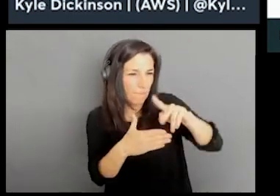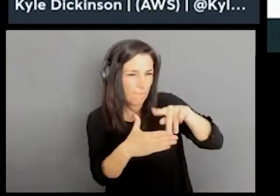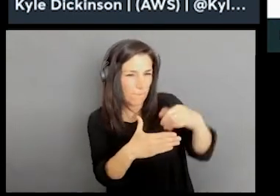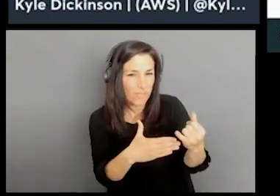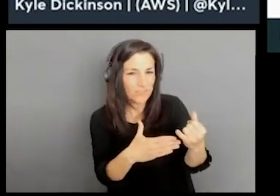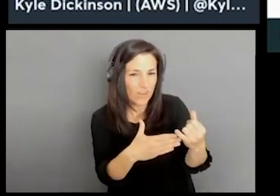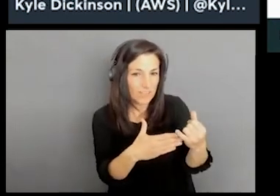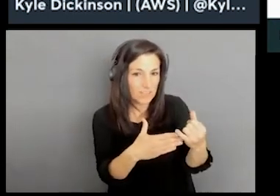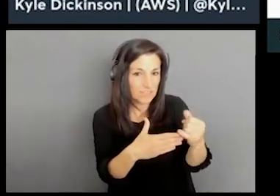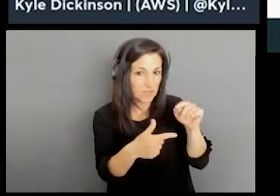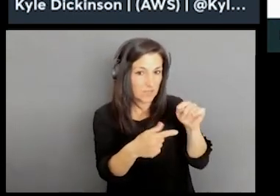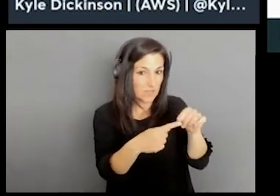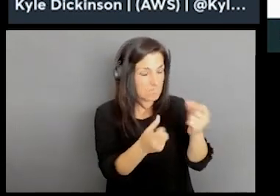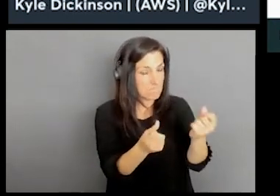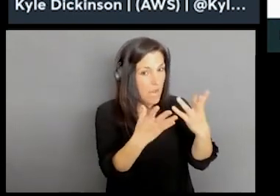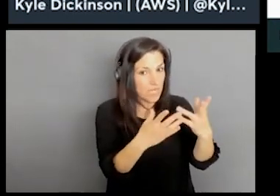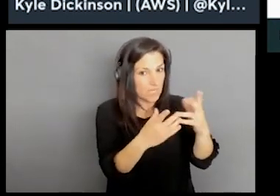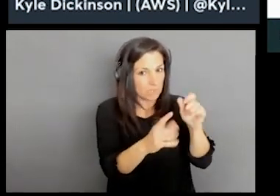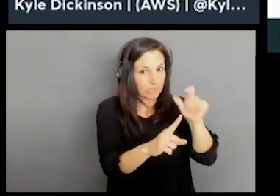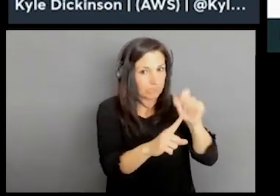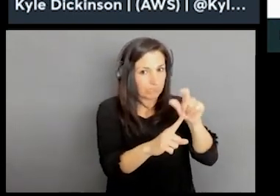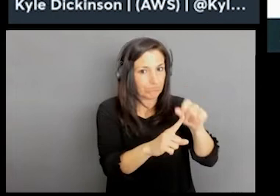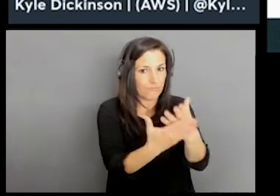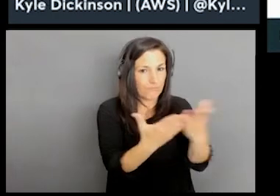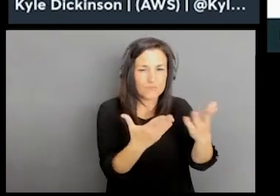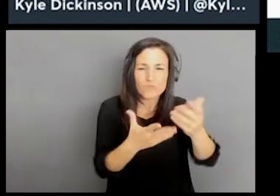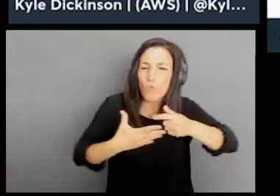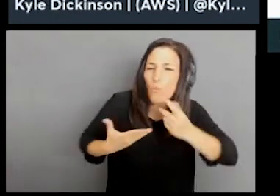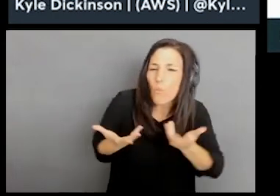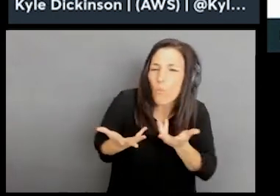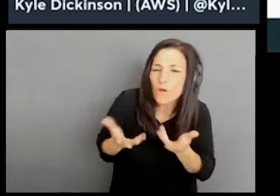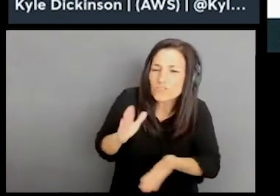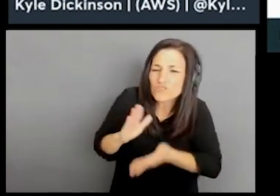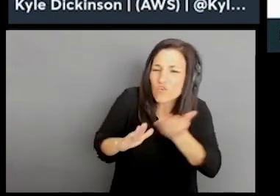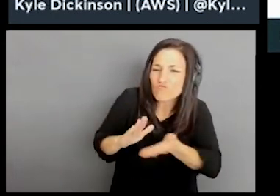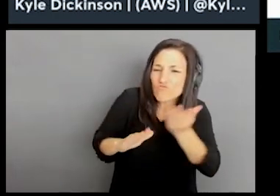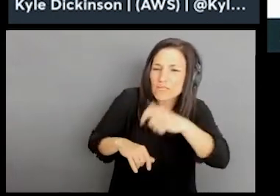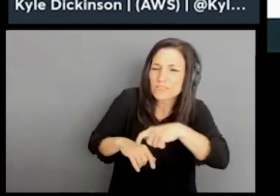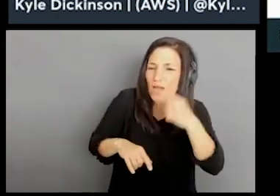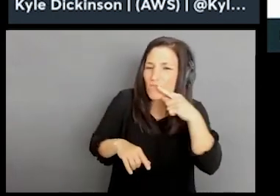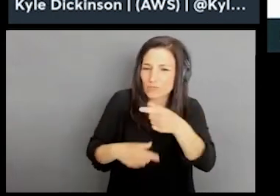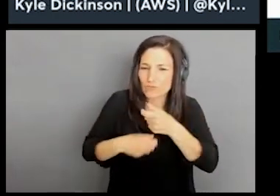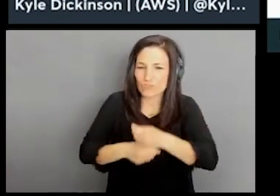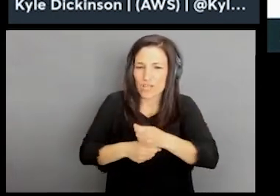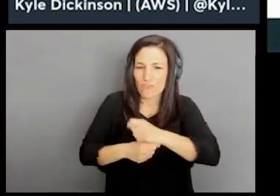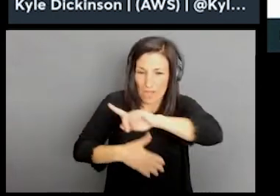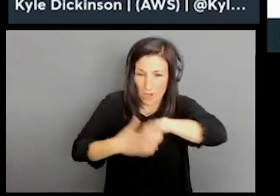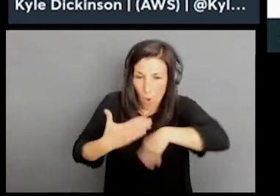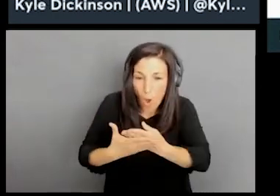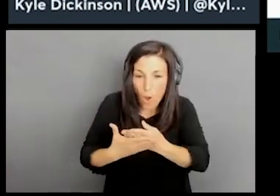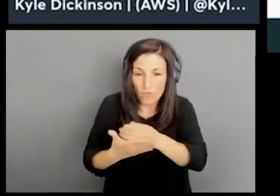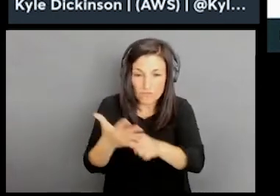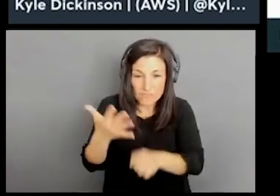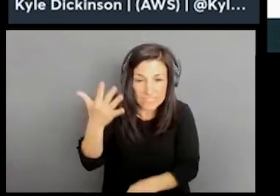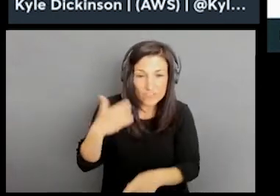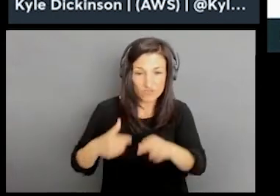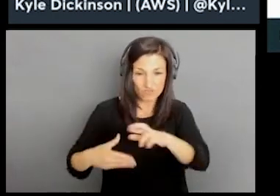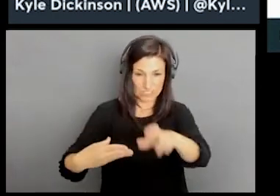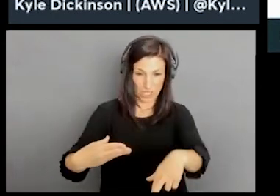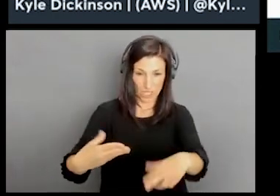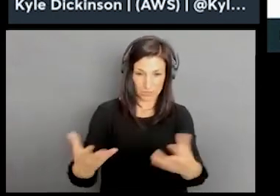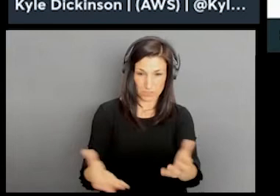there. What was the runtime for this to kind of generate these resultant information for you? The time it takes to